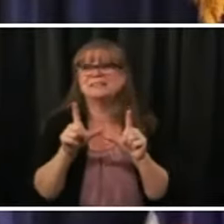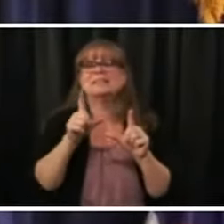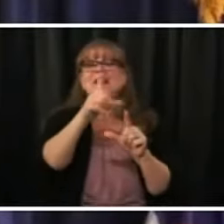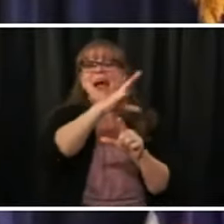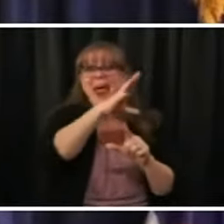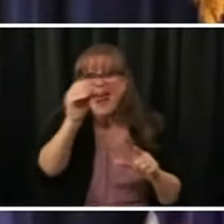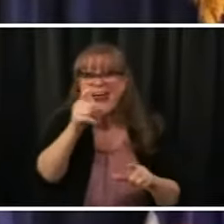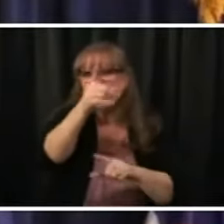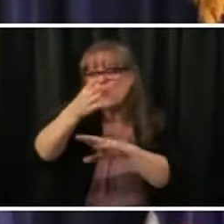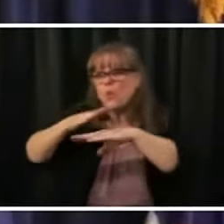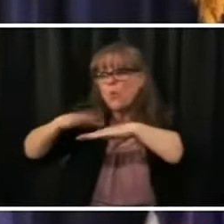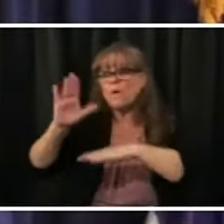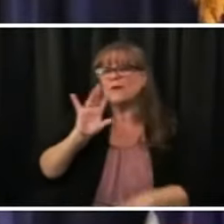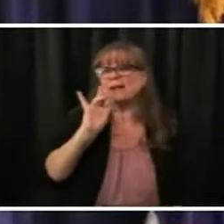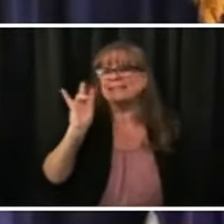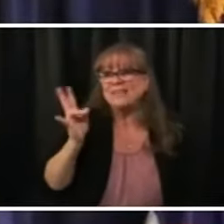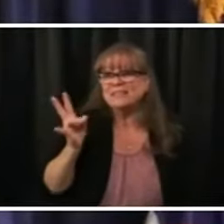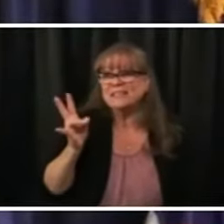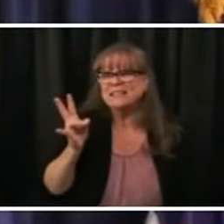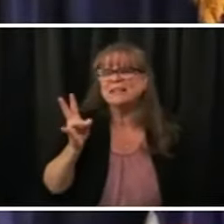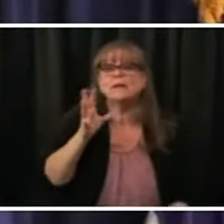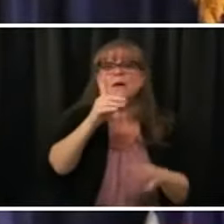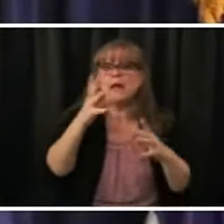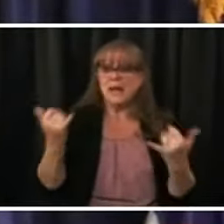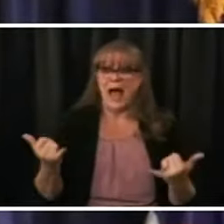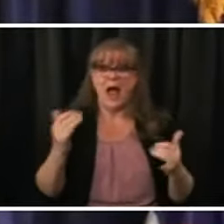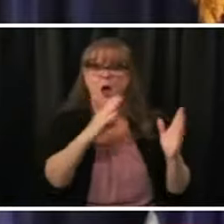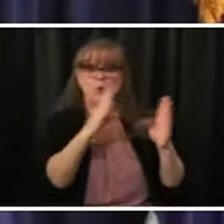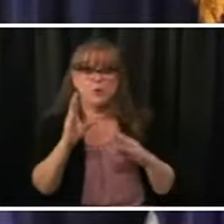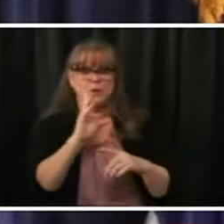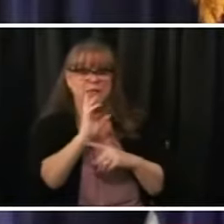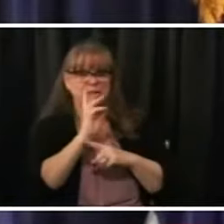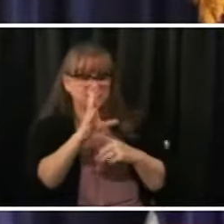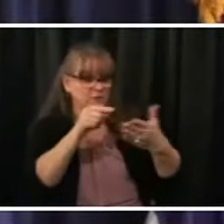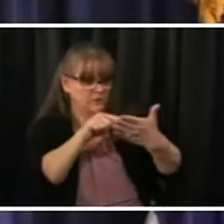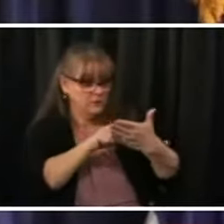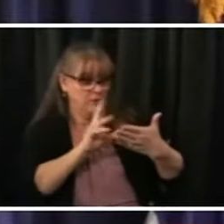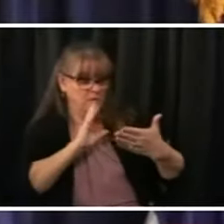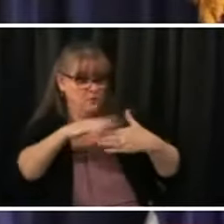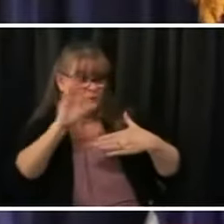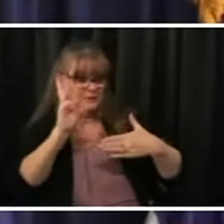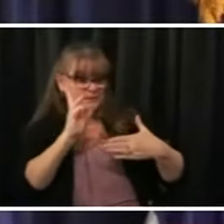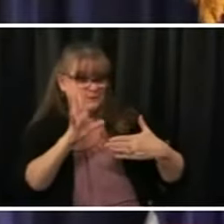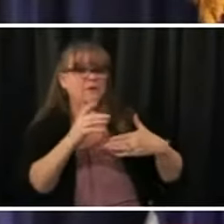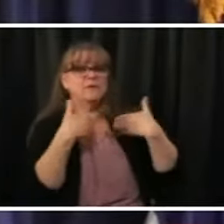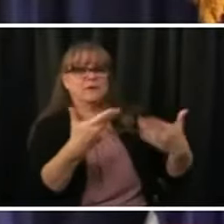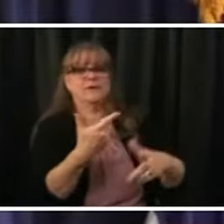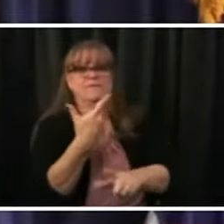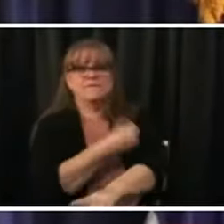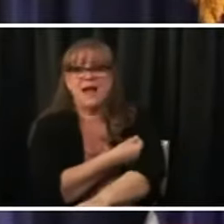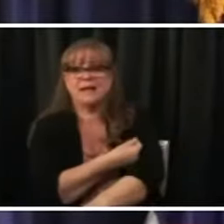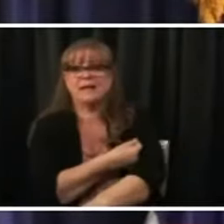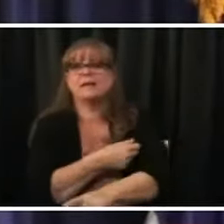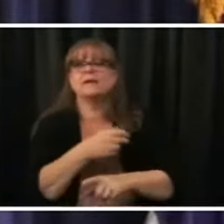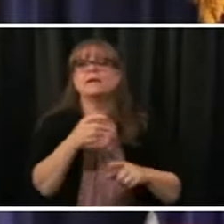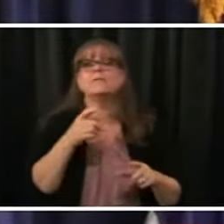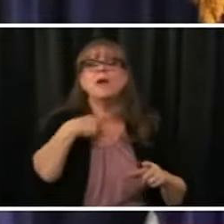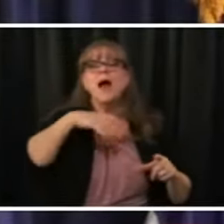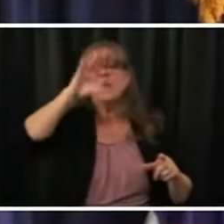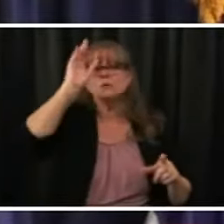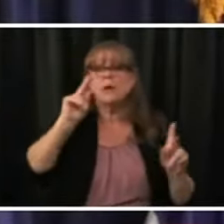you should get the vaccine. And we've heard of a few exceptions where that hasn't happened. We pass